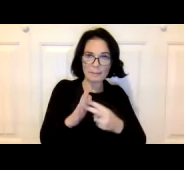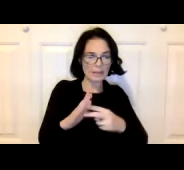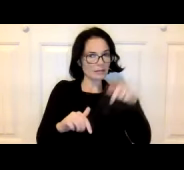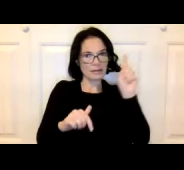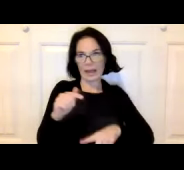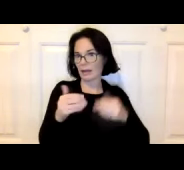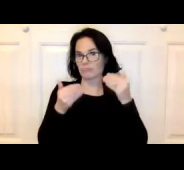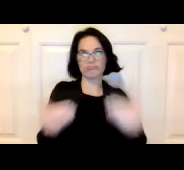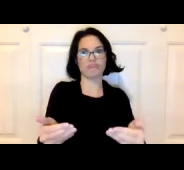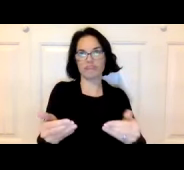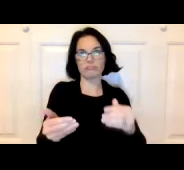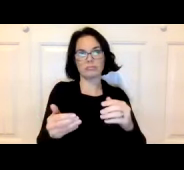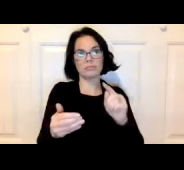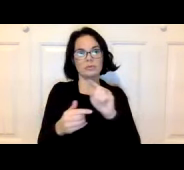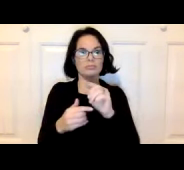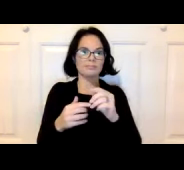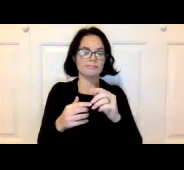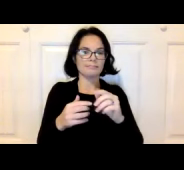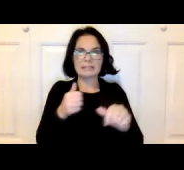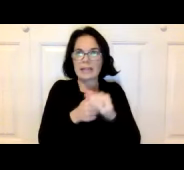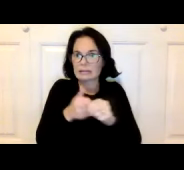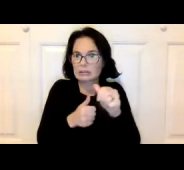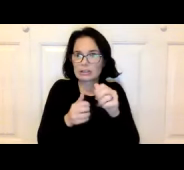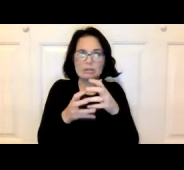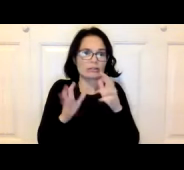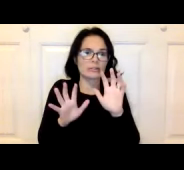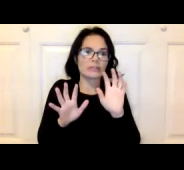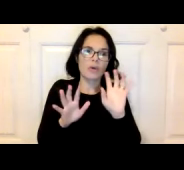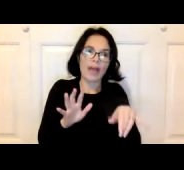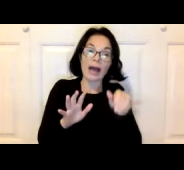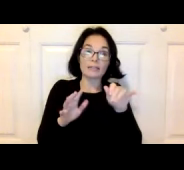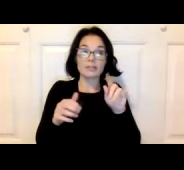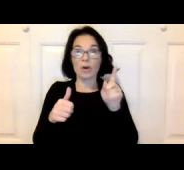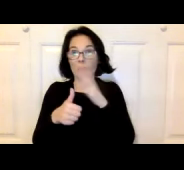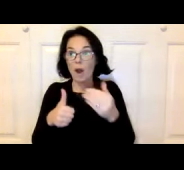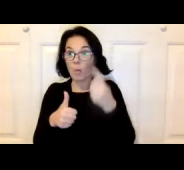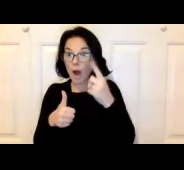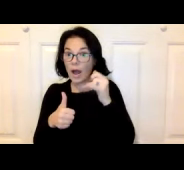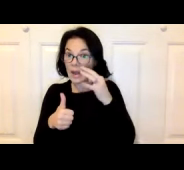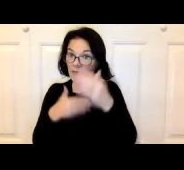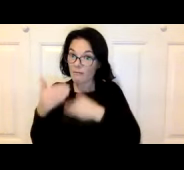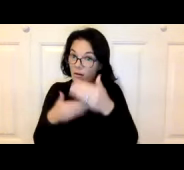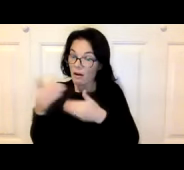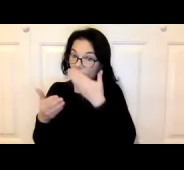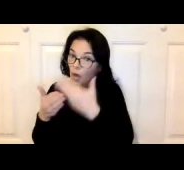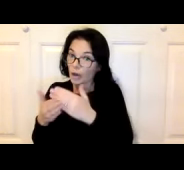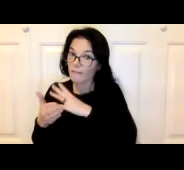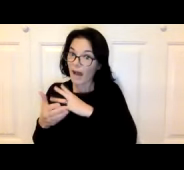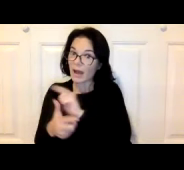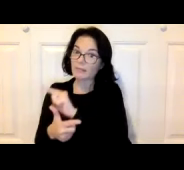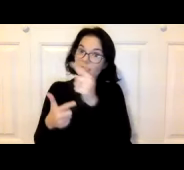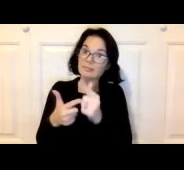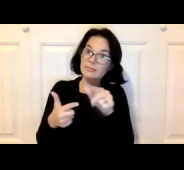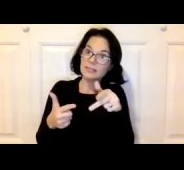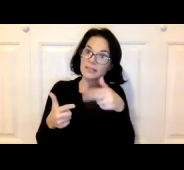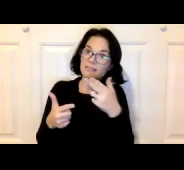danger to the general public. And so if things go well there, then we move on to phase 2, where the main question is, what is the immune